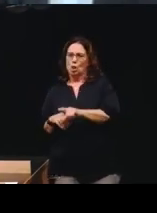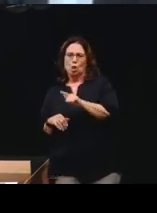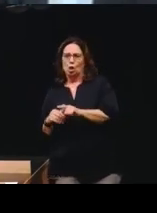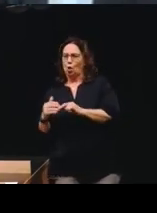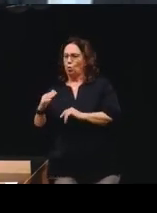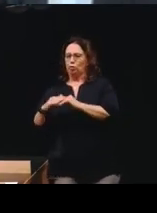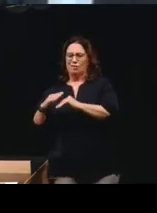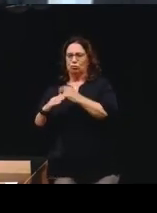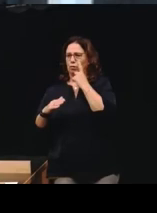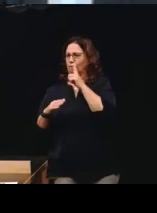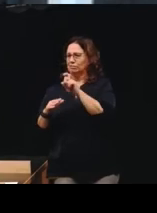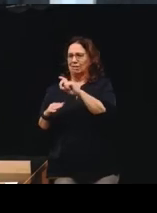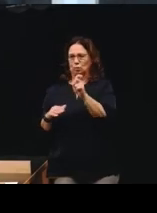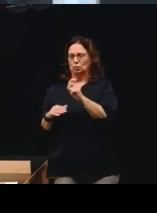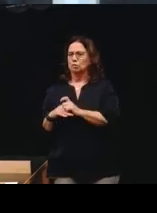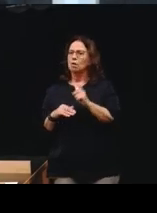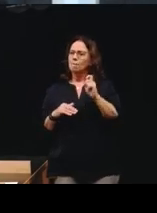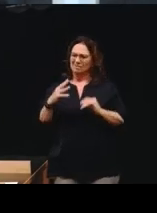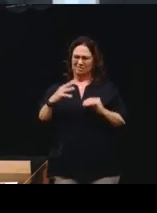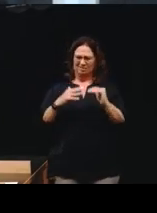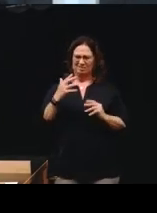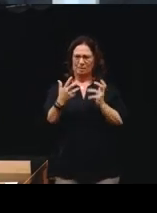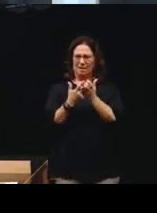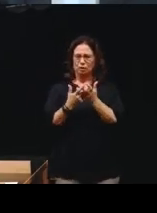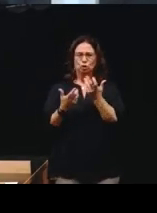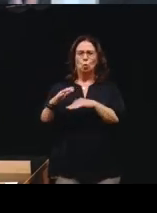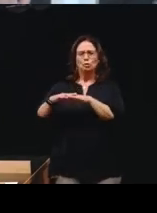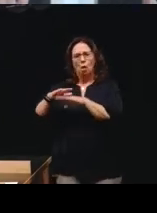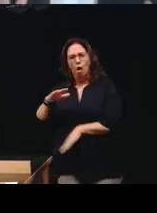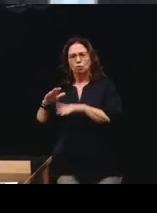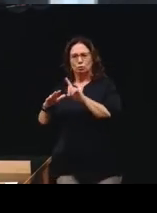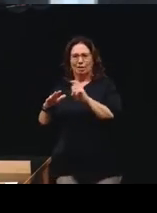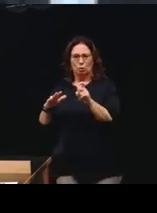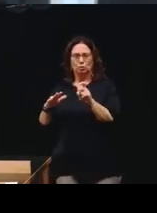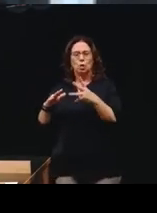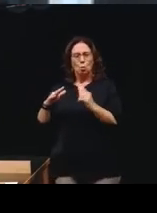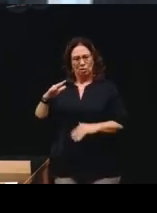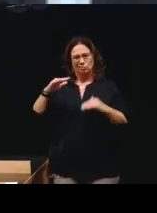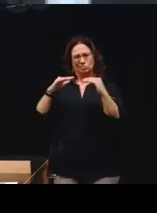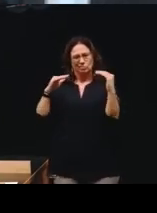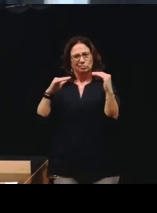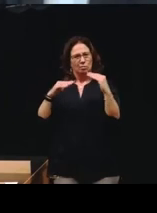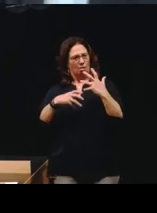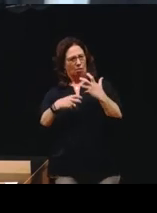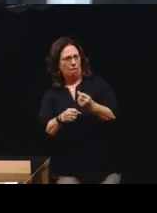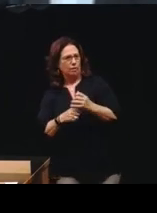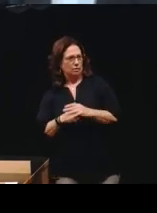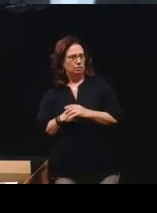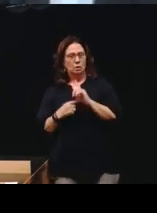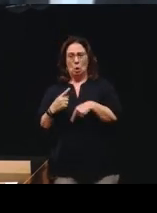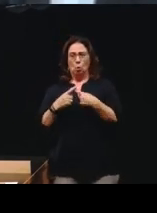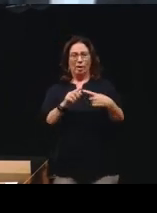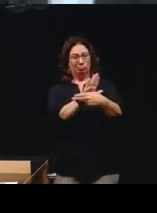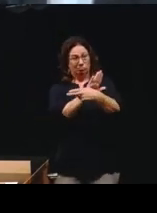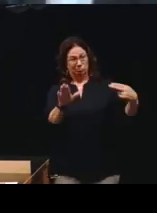diagnosis. So you want to find that sweet spot. You don't want to underdiagnose, but you want to diagnose with confidence so that when they get a diagnosis